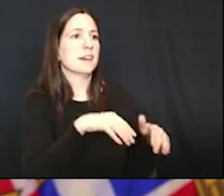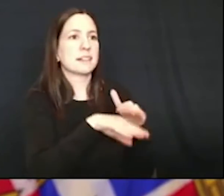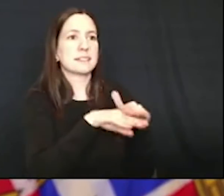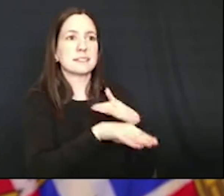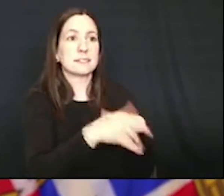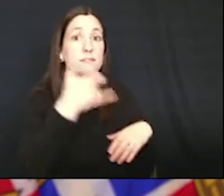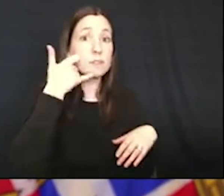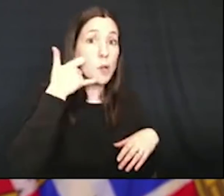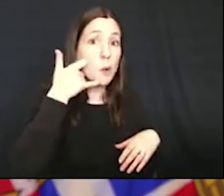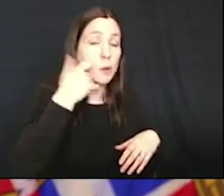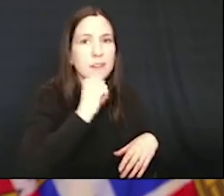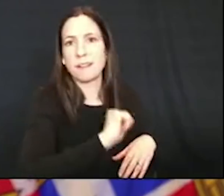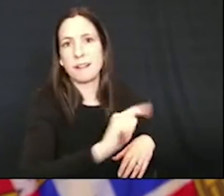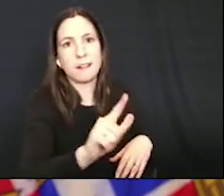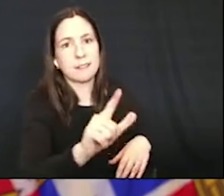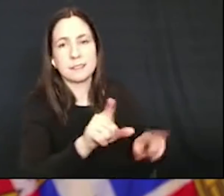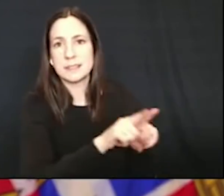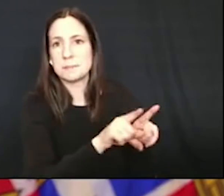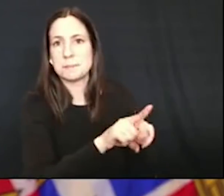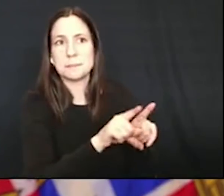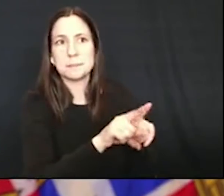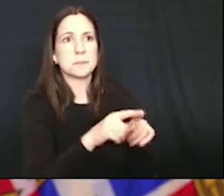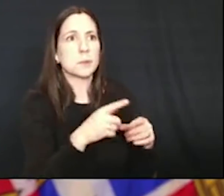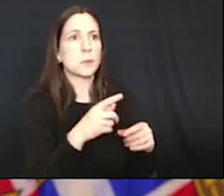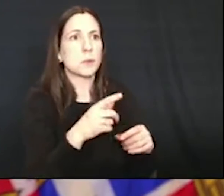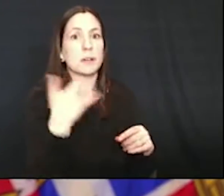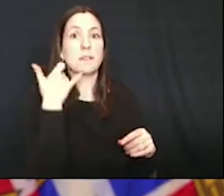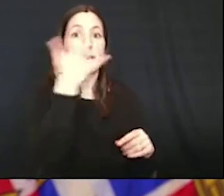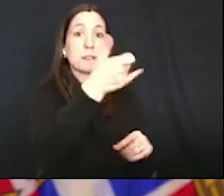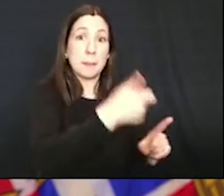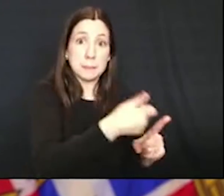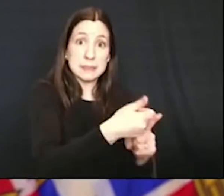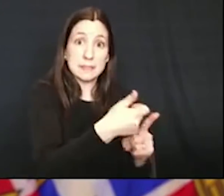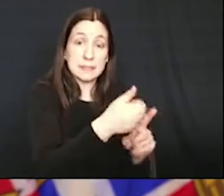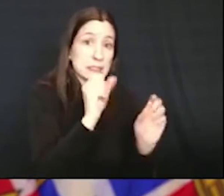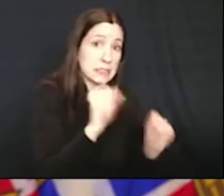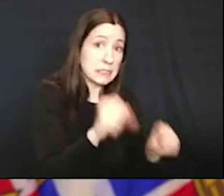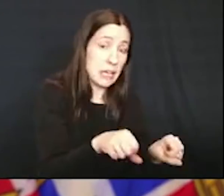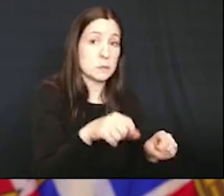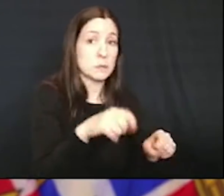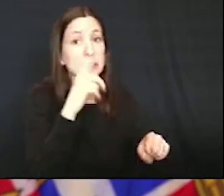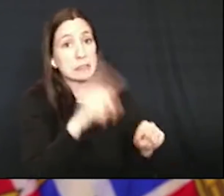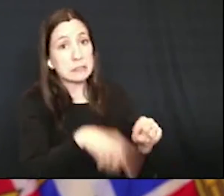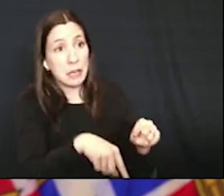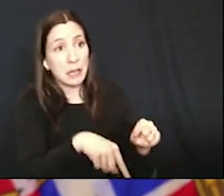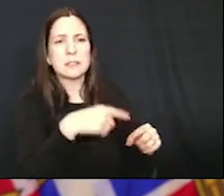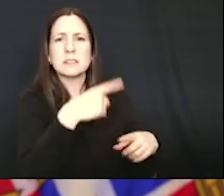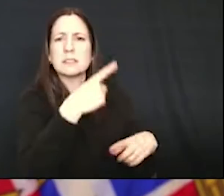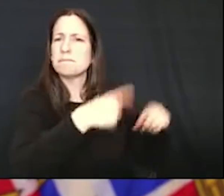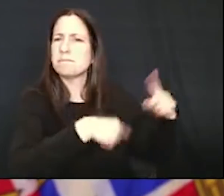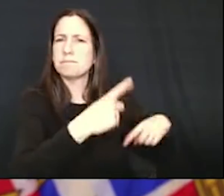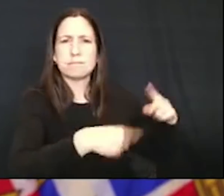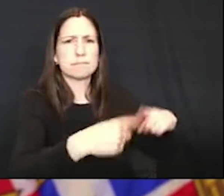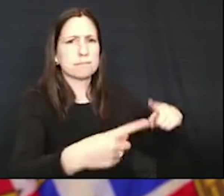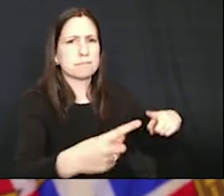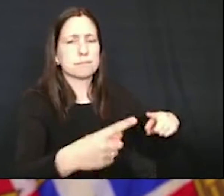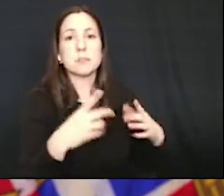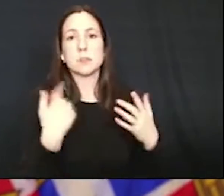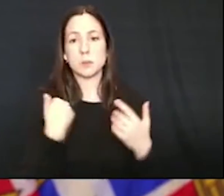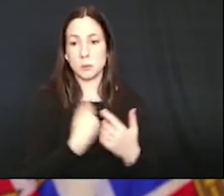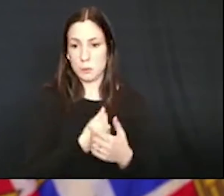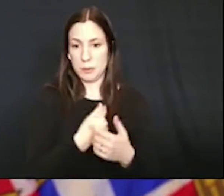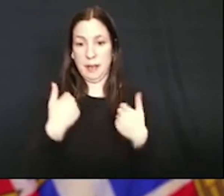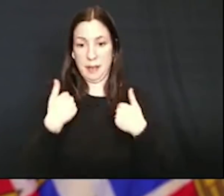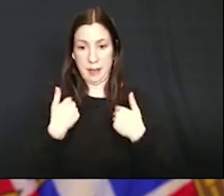ability to make those types of phone calls on their own. So we are tackling it from a number of